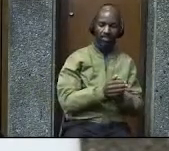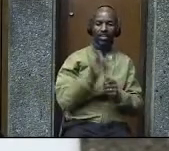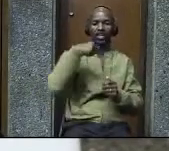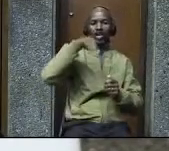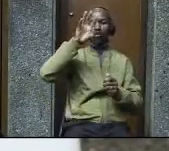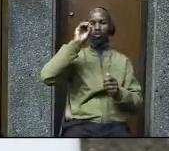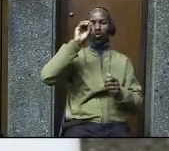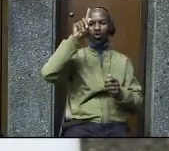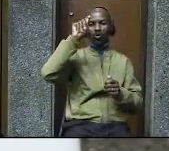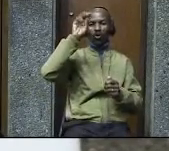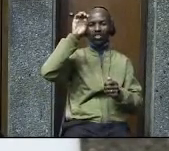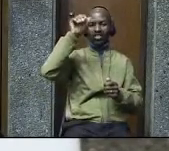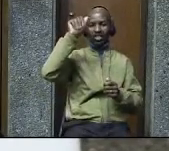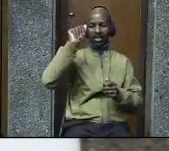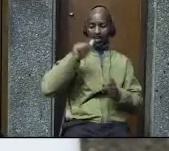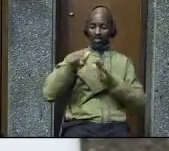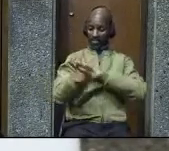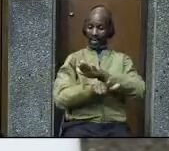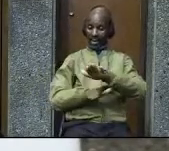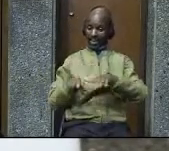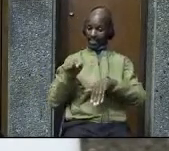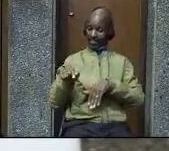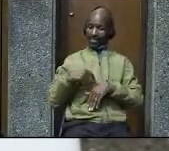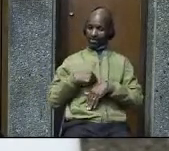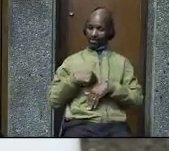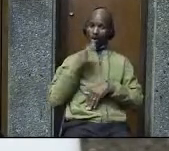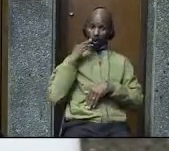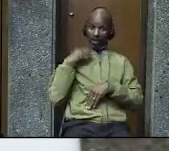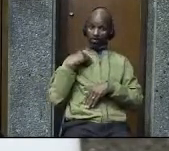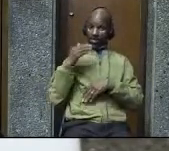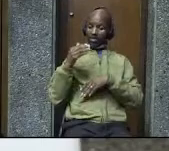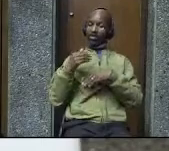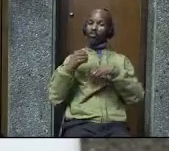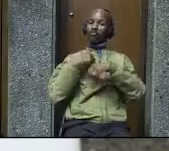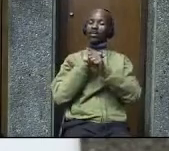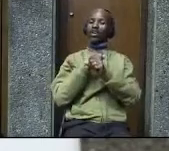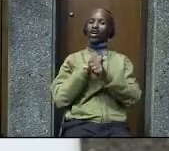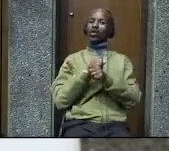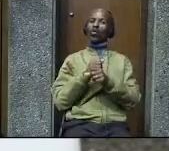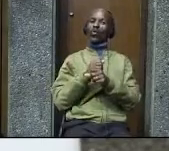Protea. Lefatshe leo ga e sa le re ngodisa matlo